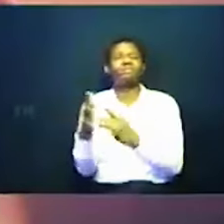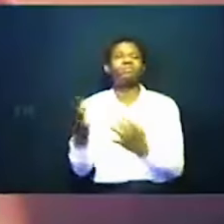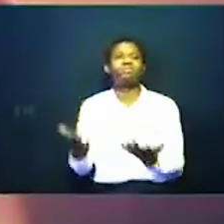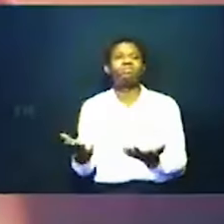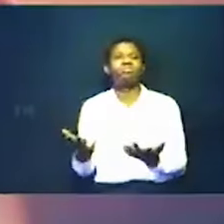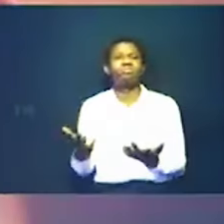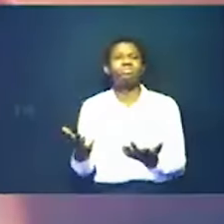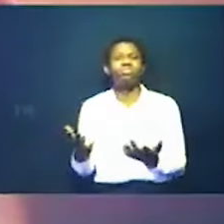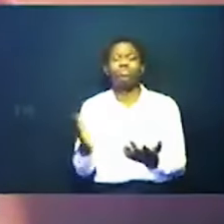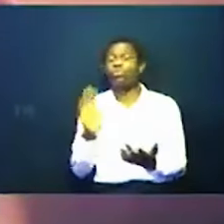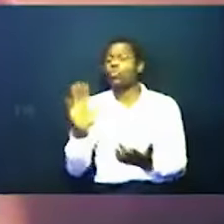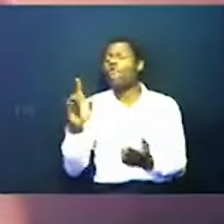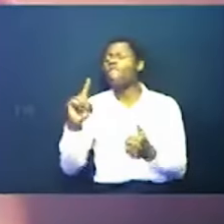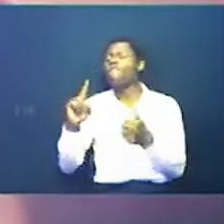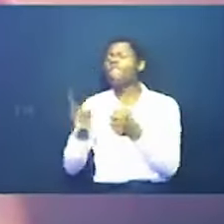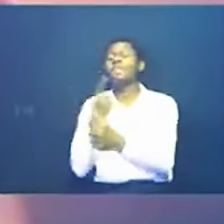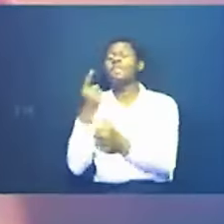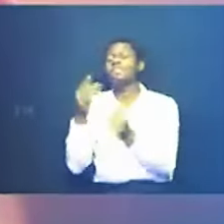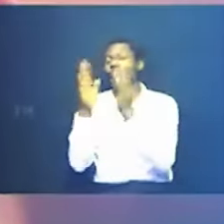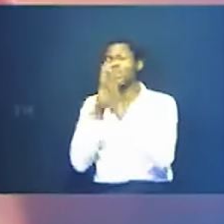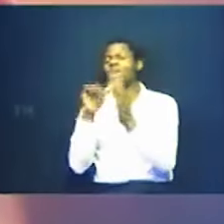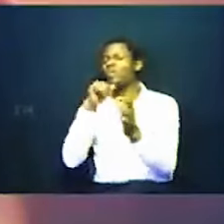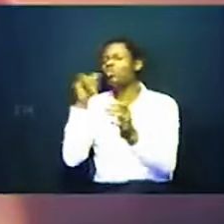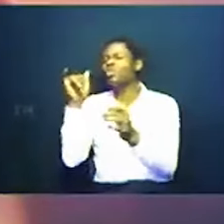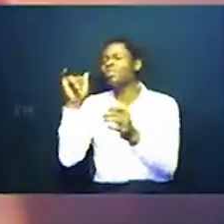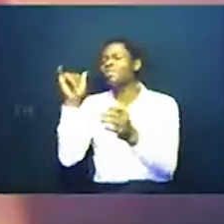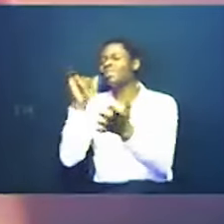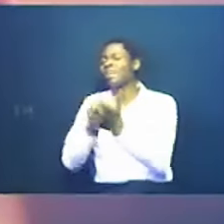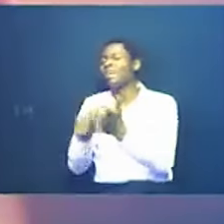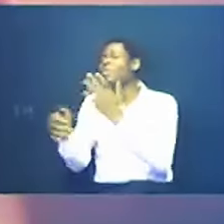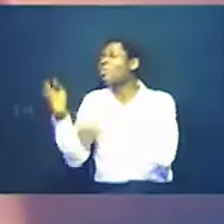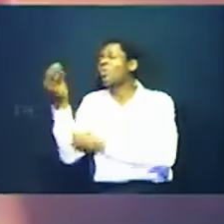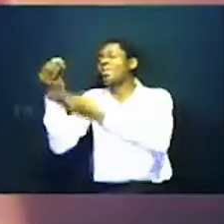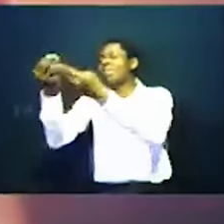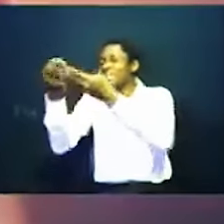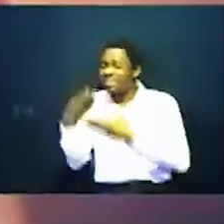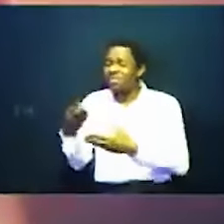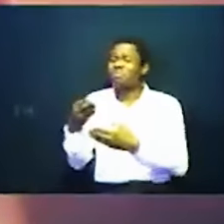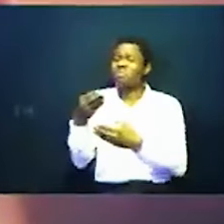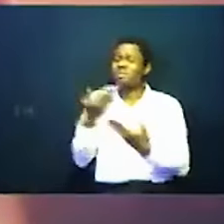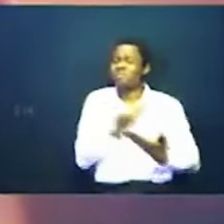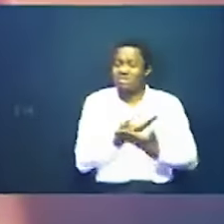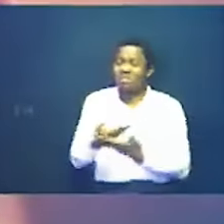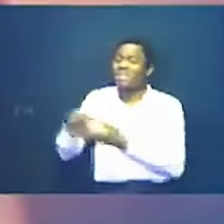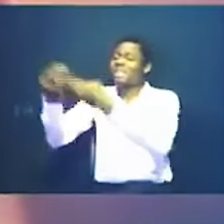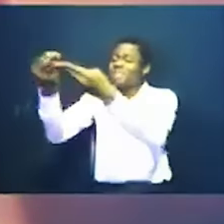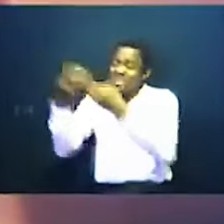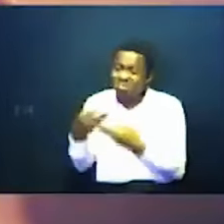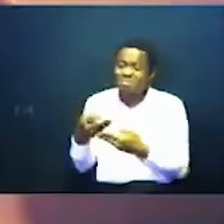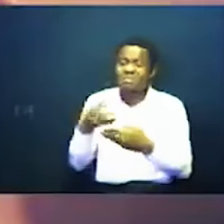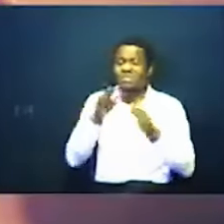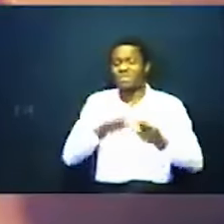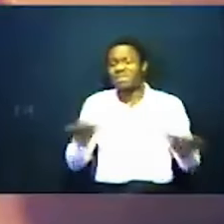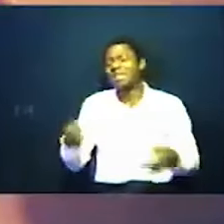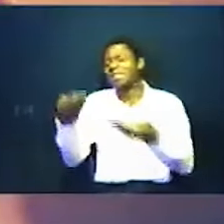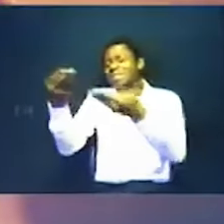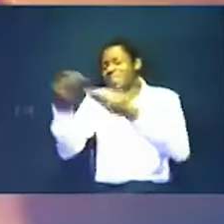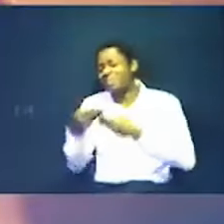me a baby. God, give me a shoe. I need a job. Oh, that I will be like Jesus.